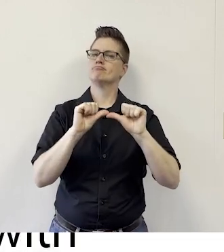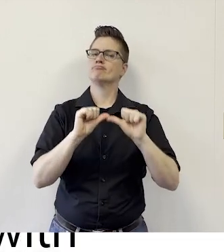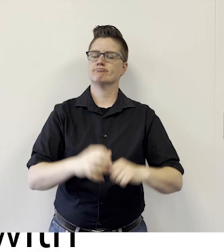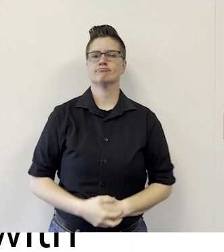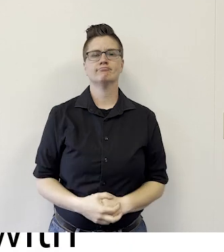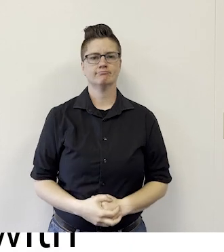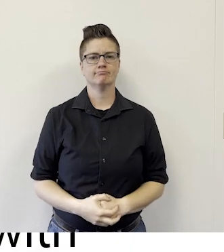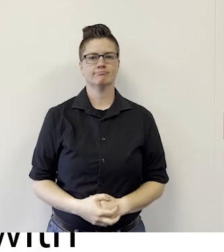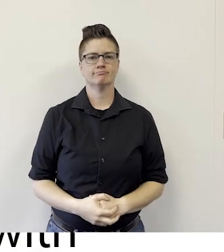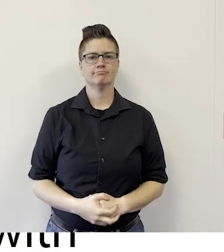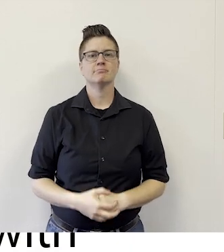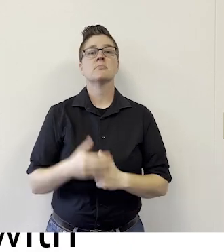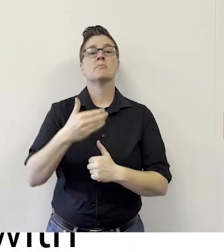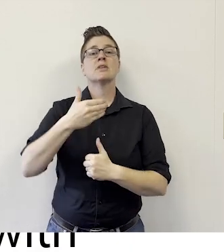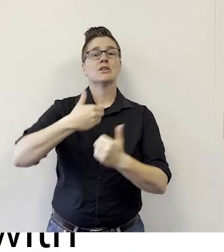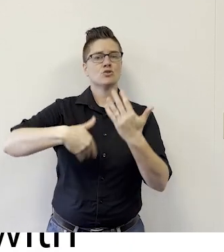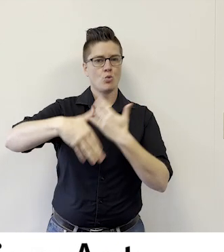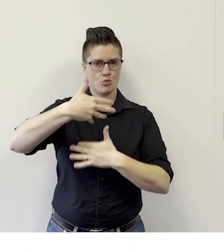work continues today.